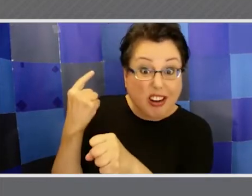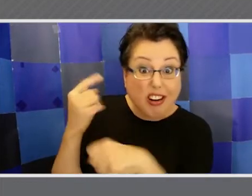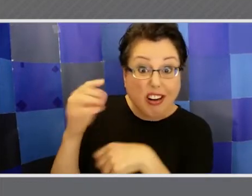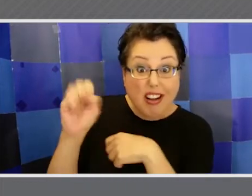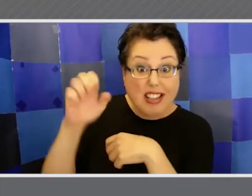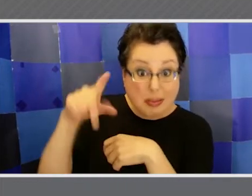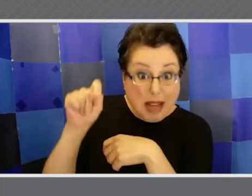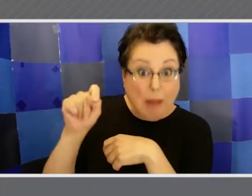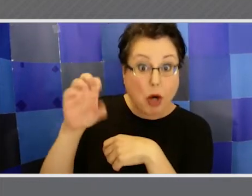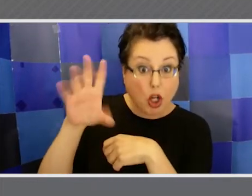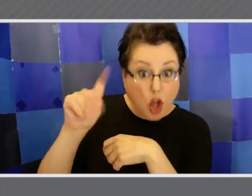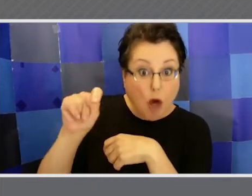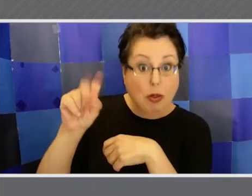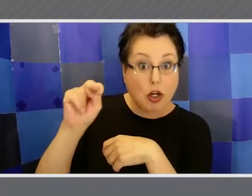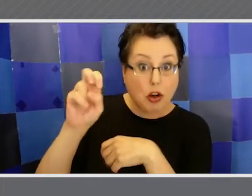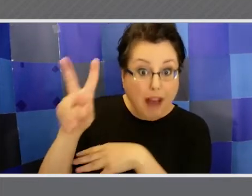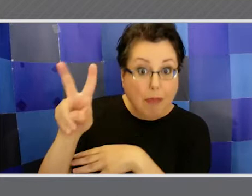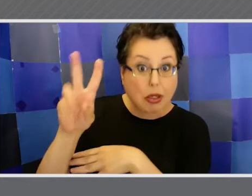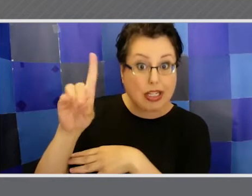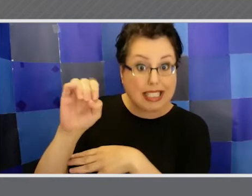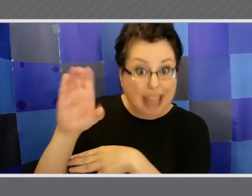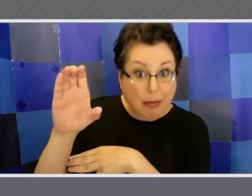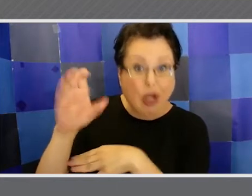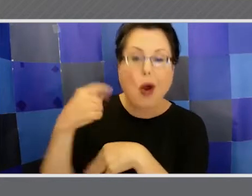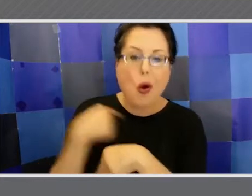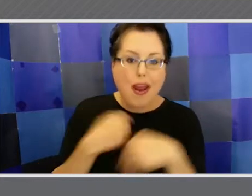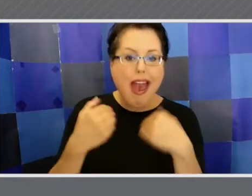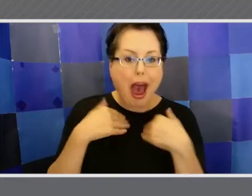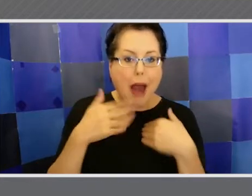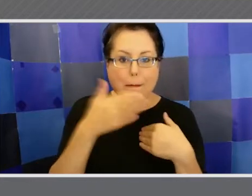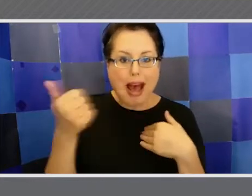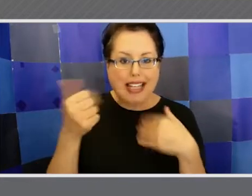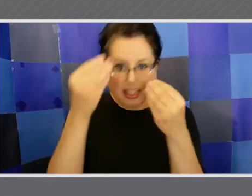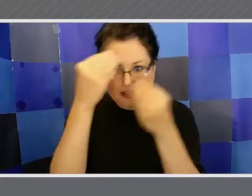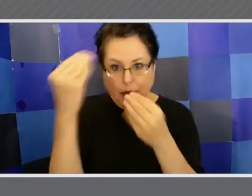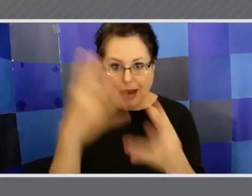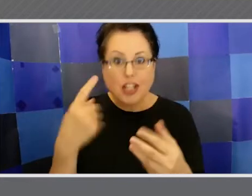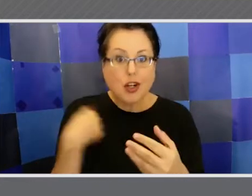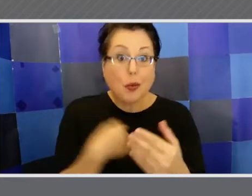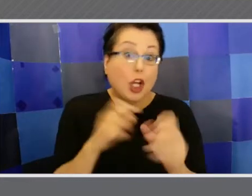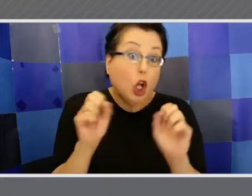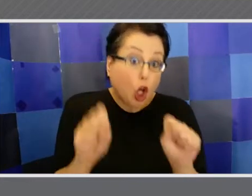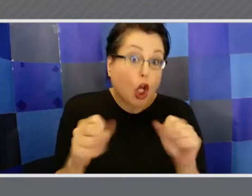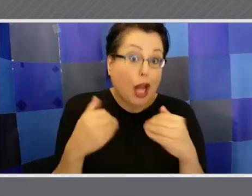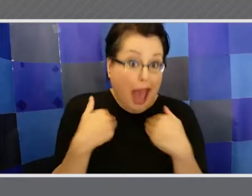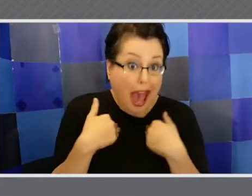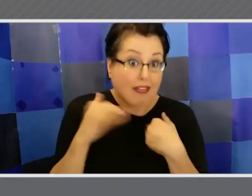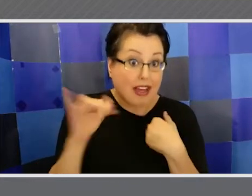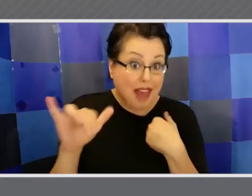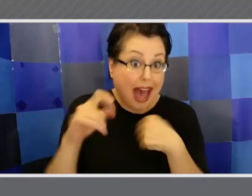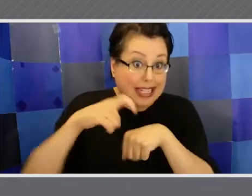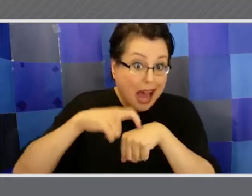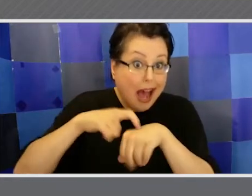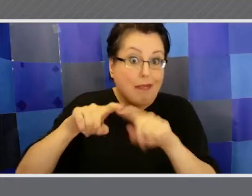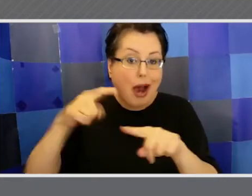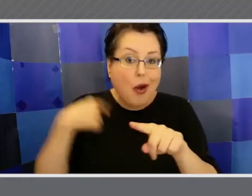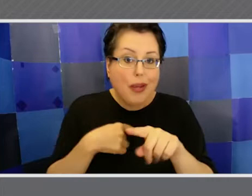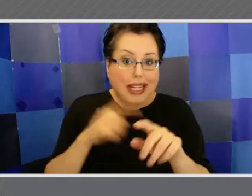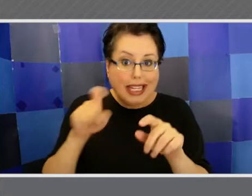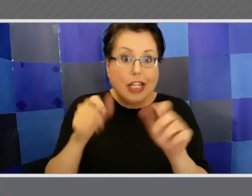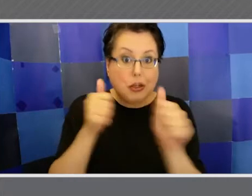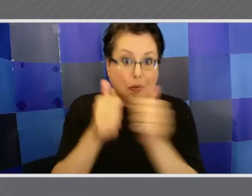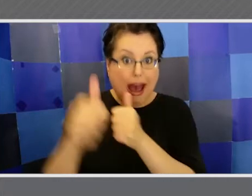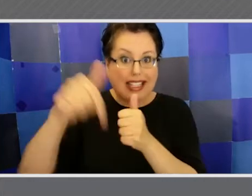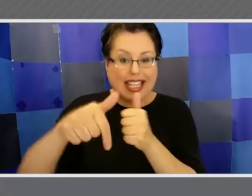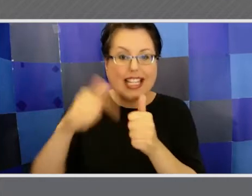October, November, December. So we had the best information we could at the time, but that's what we needed to pass in this legal document.